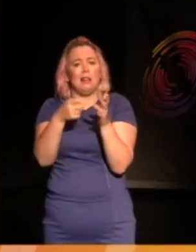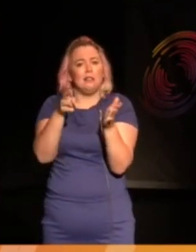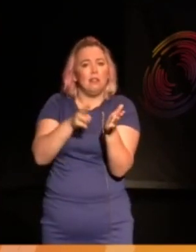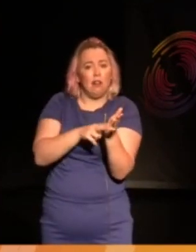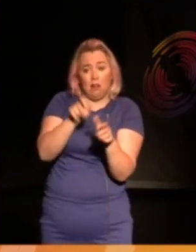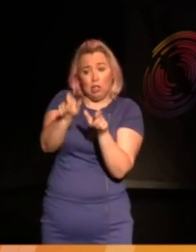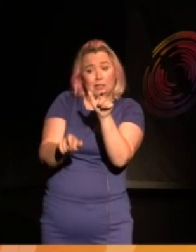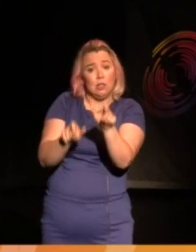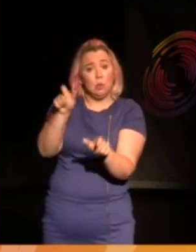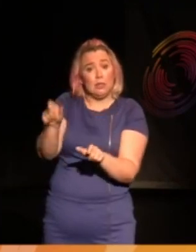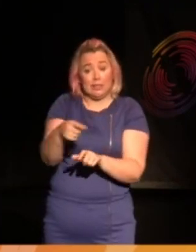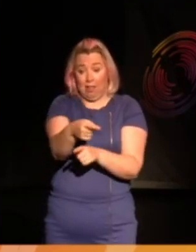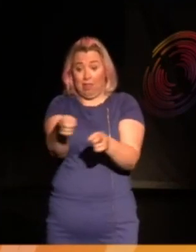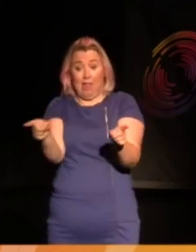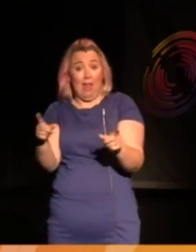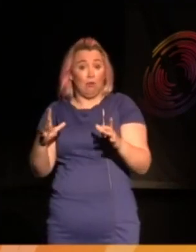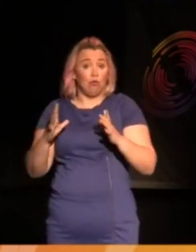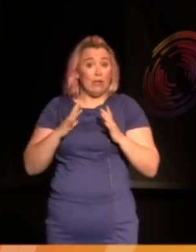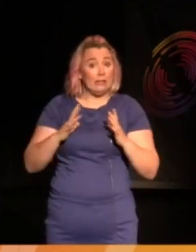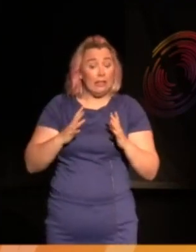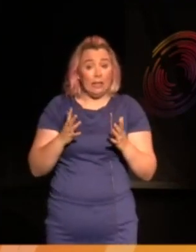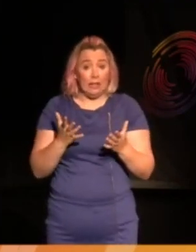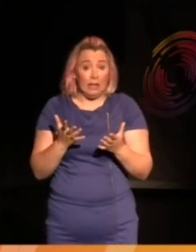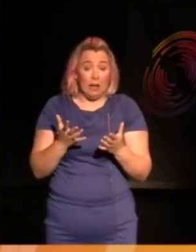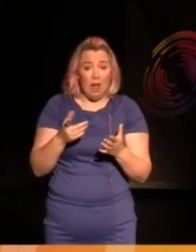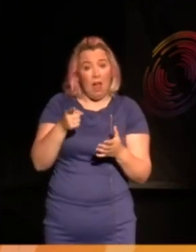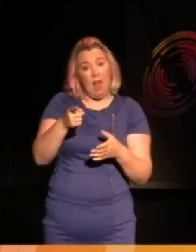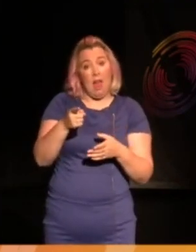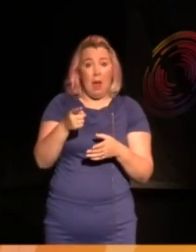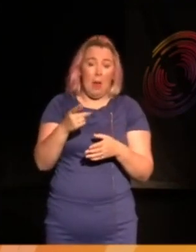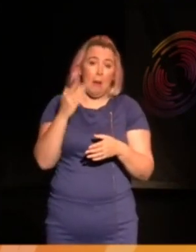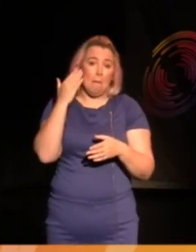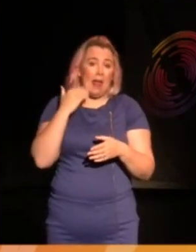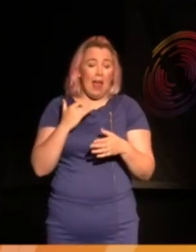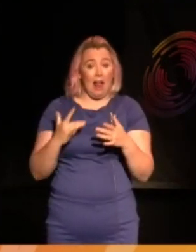ready. So, Black Lives Matter,